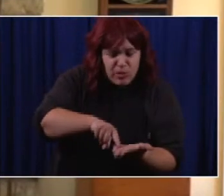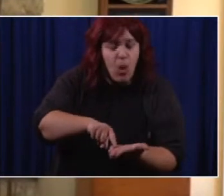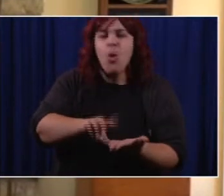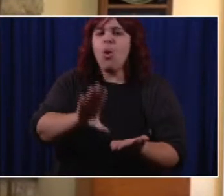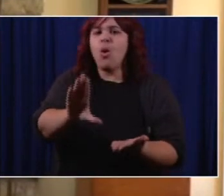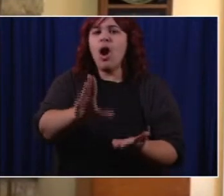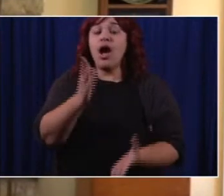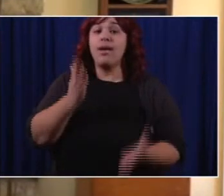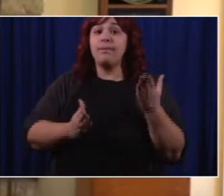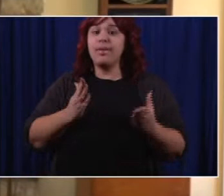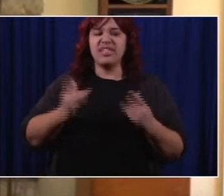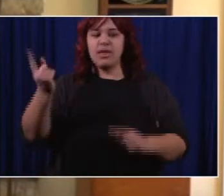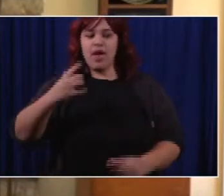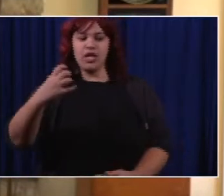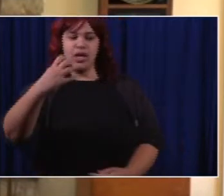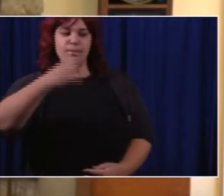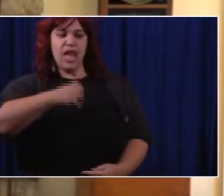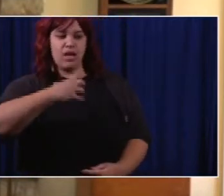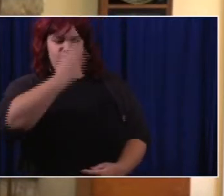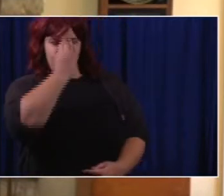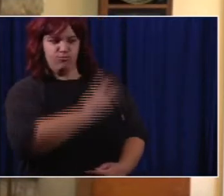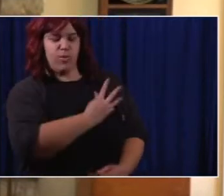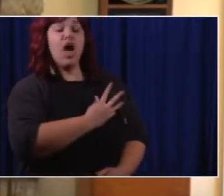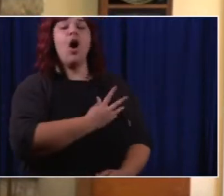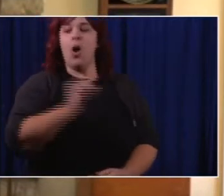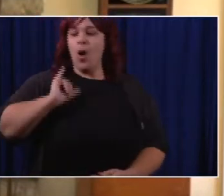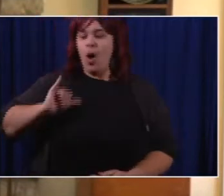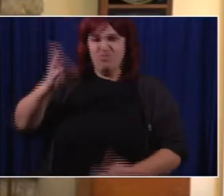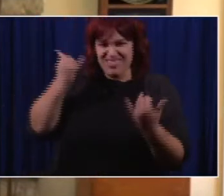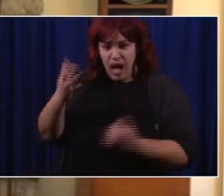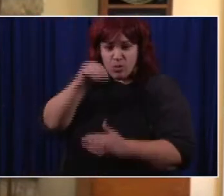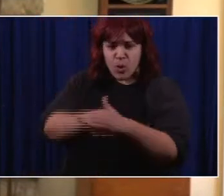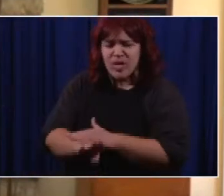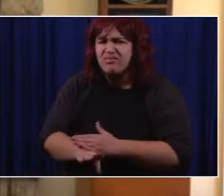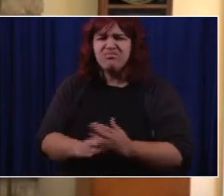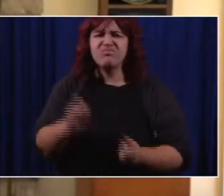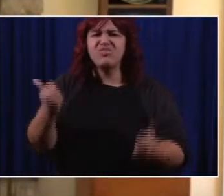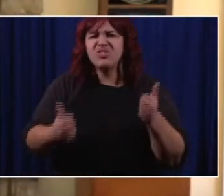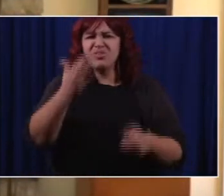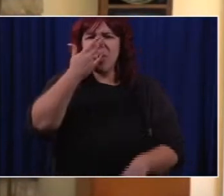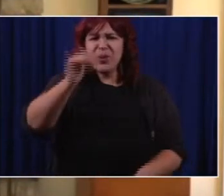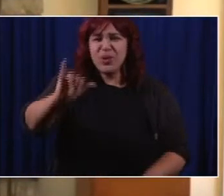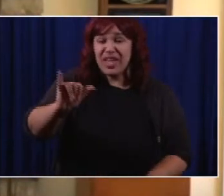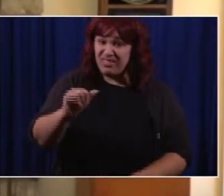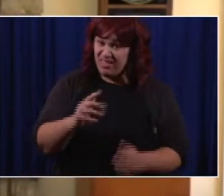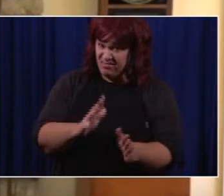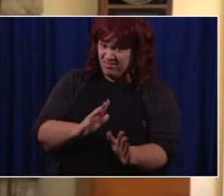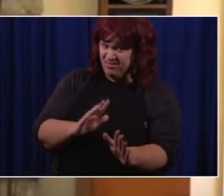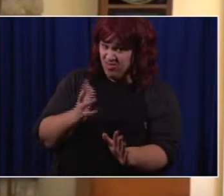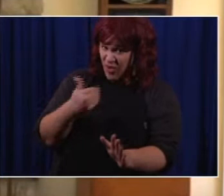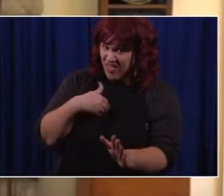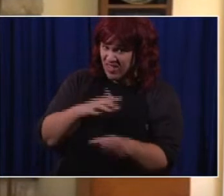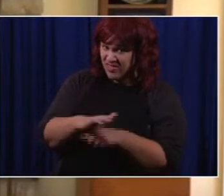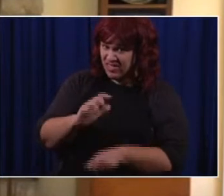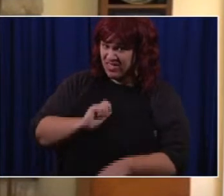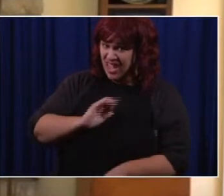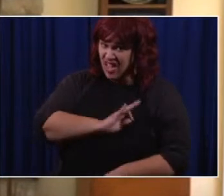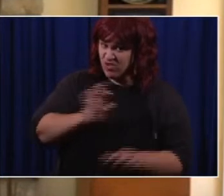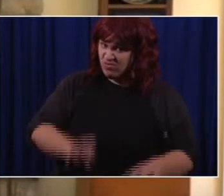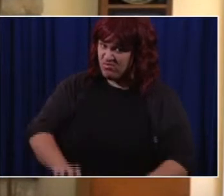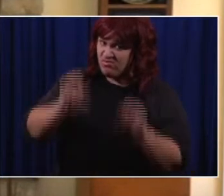to realistically enforce this across the state? Well, first of all, Jim, what we